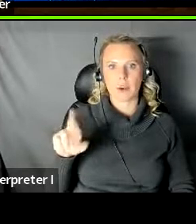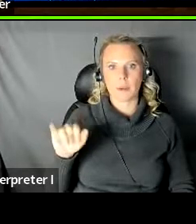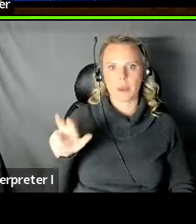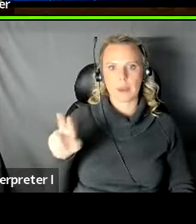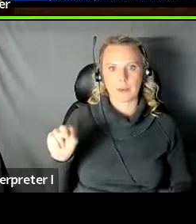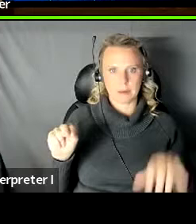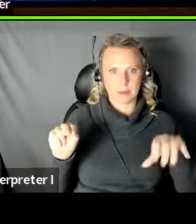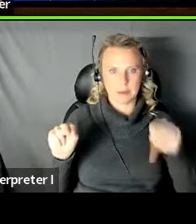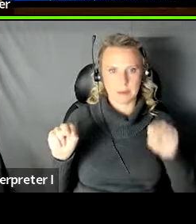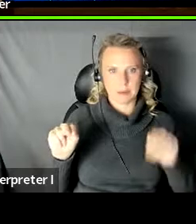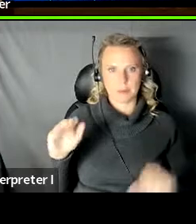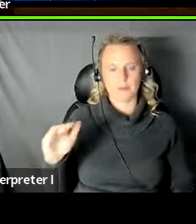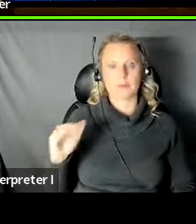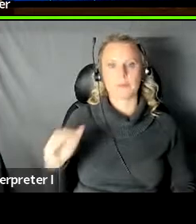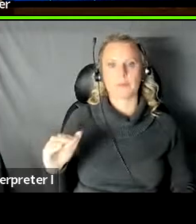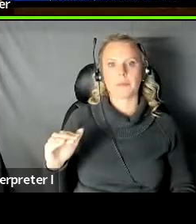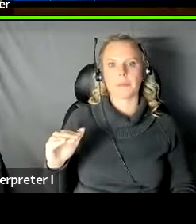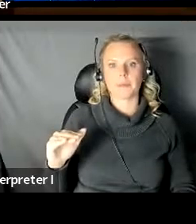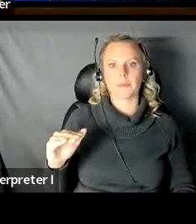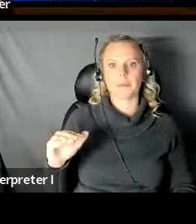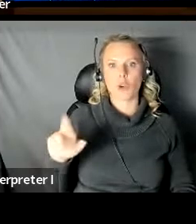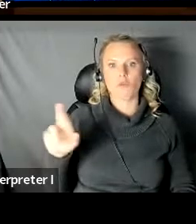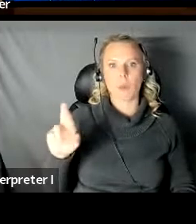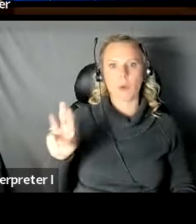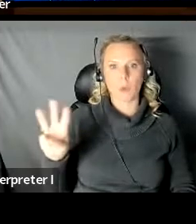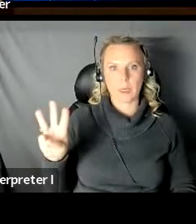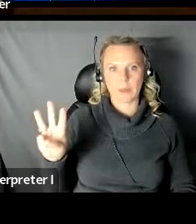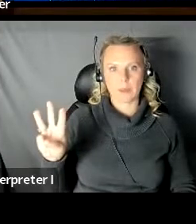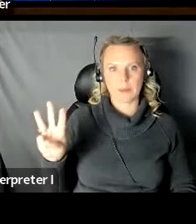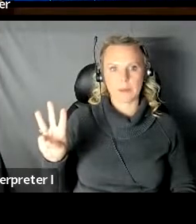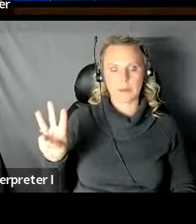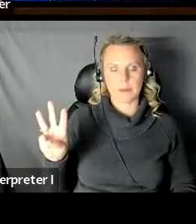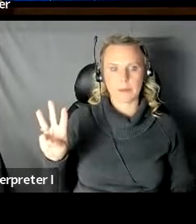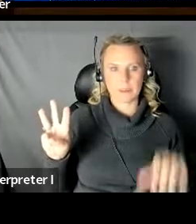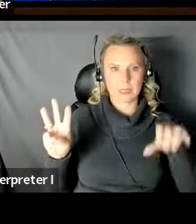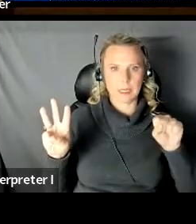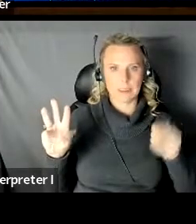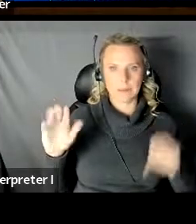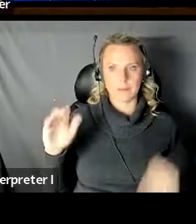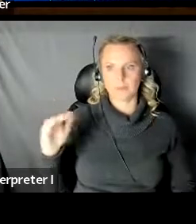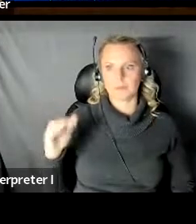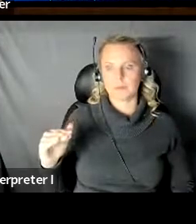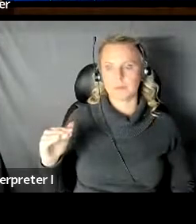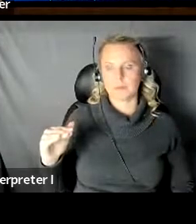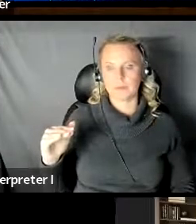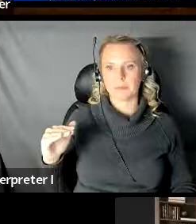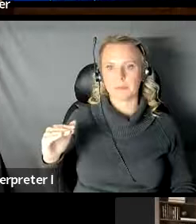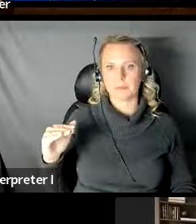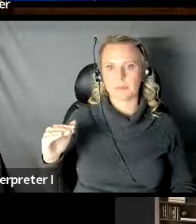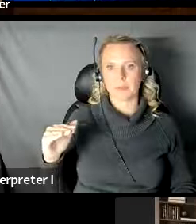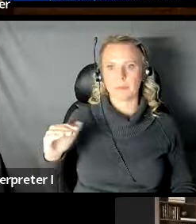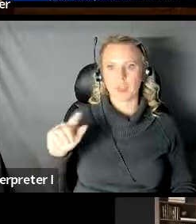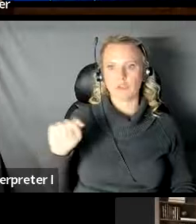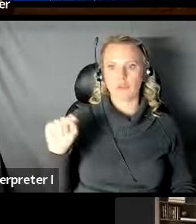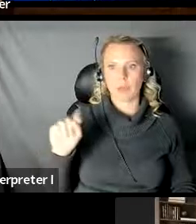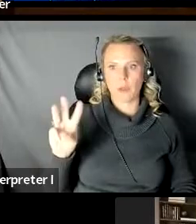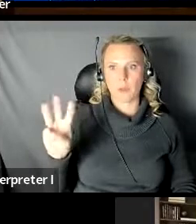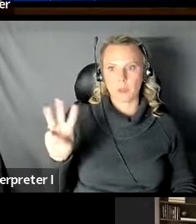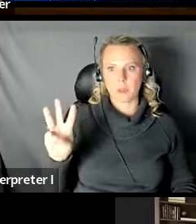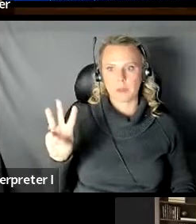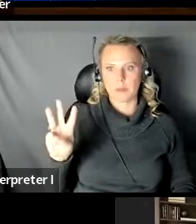Yes. Councilmember Silverman votes yes. Councilmember Robert White. Yes. Councilmember Robert White votes yes. Councilmember Trayon White.